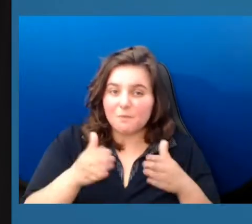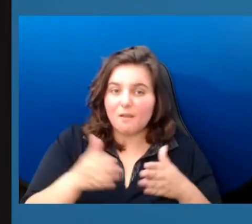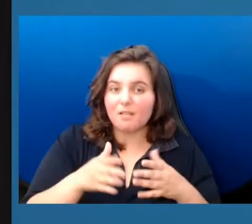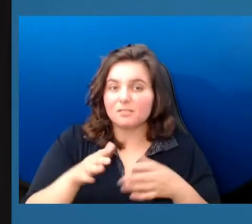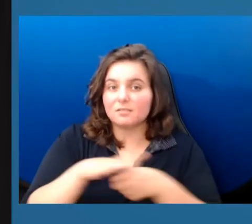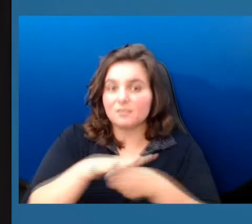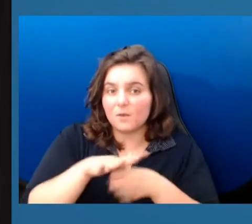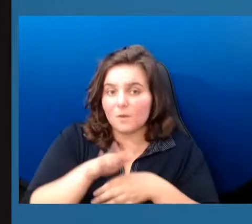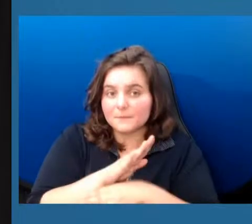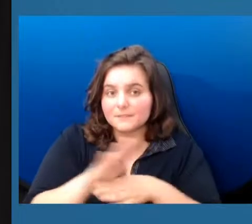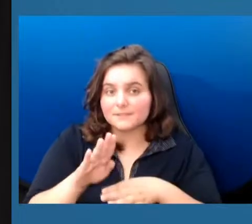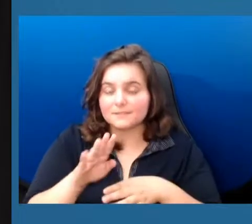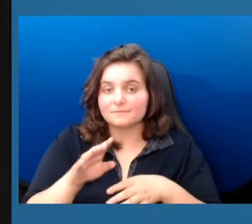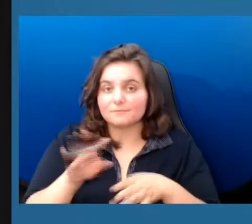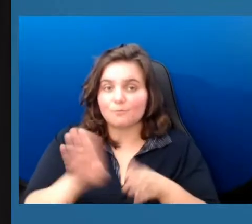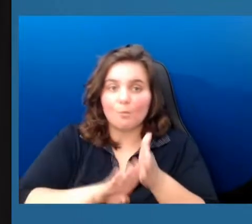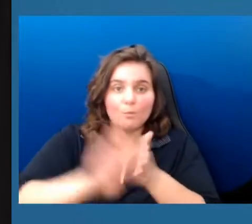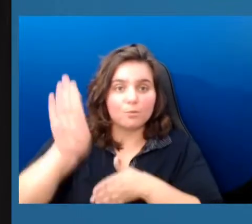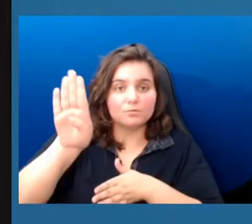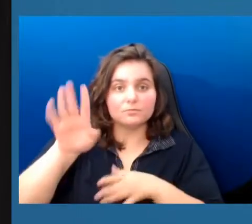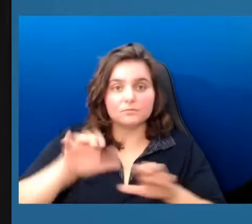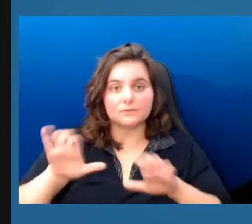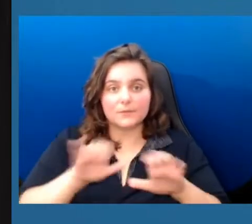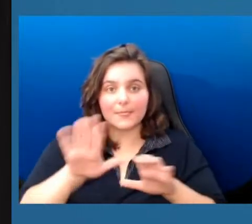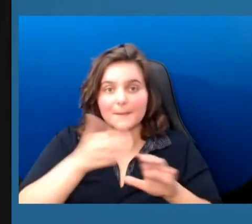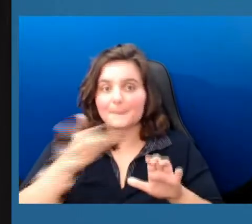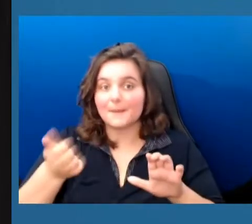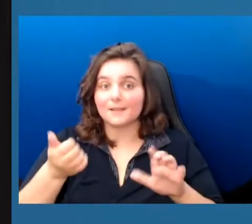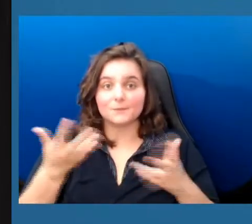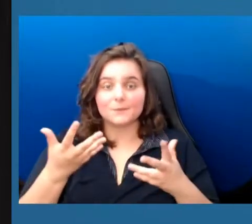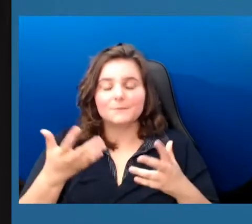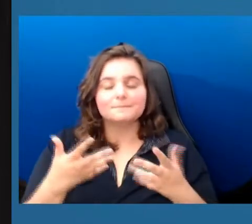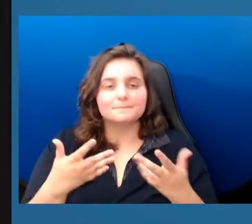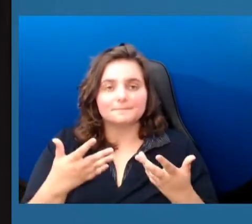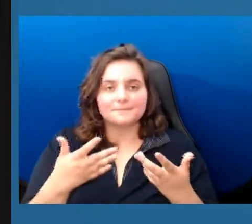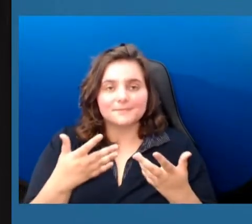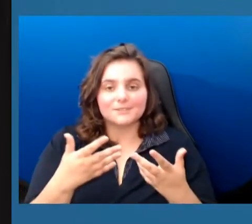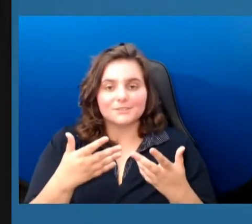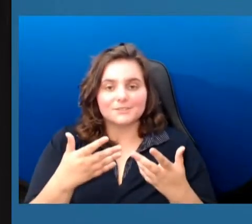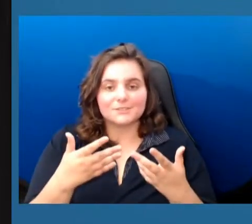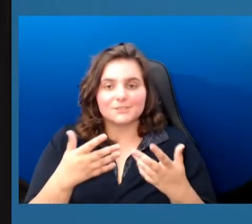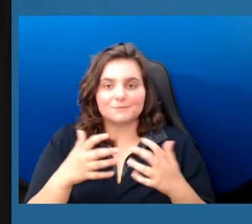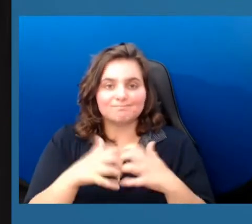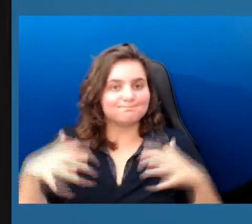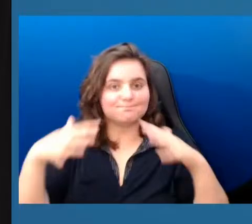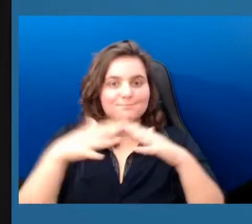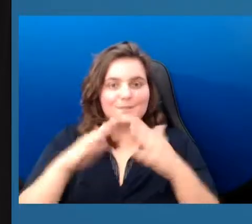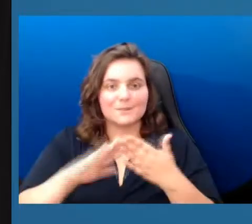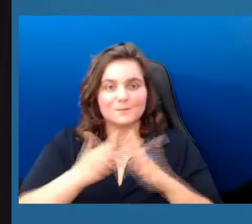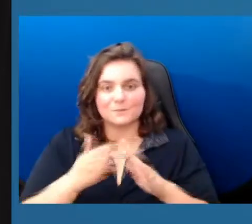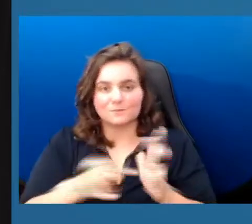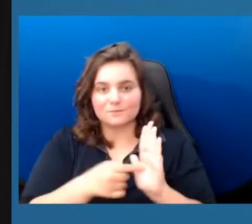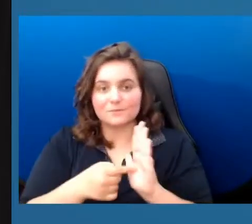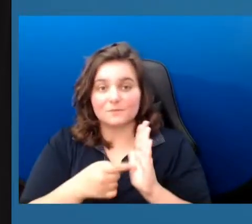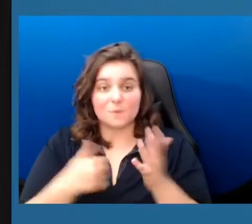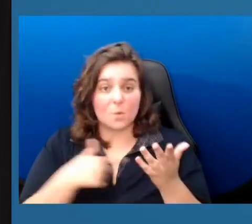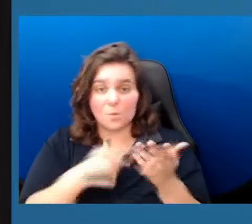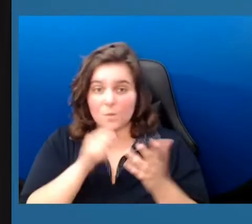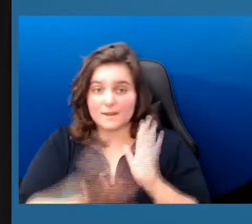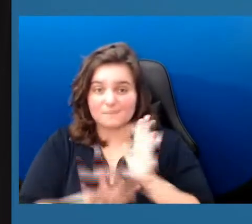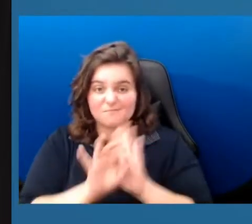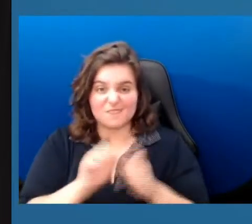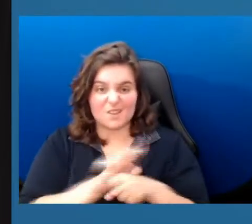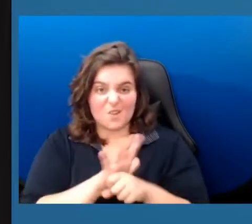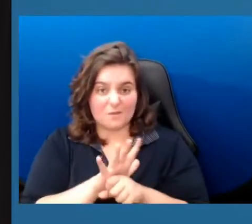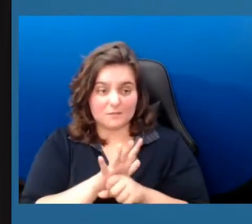and do what they do best, which is build people up and build communities up. No one chose COVID, and small businesses shouldn't have to